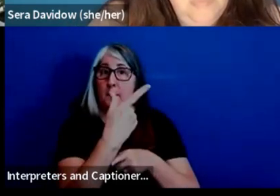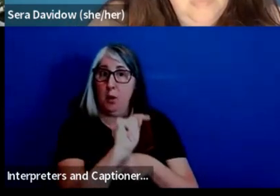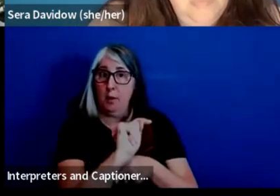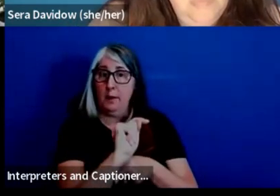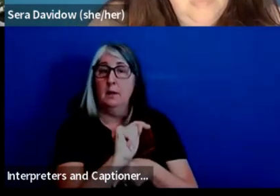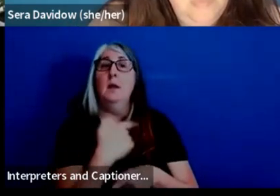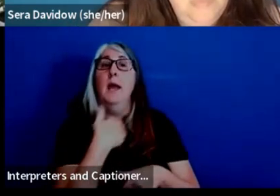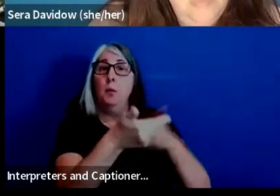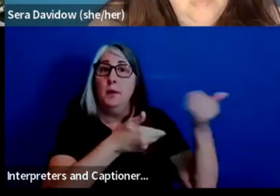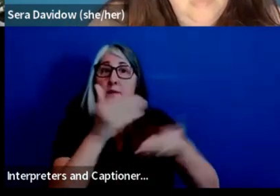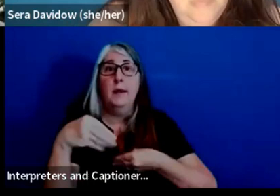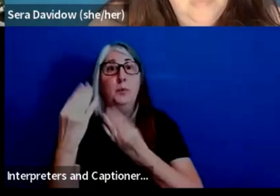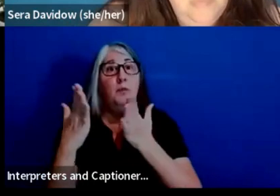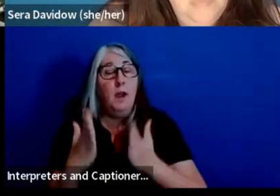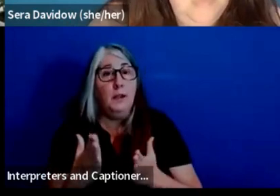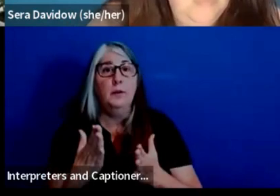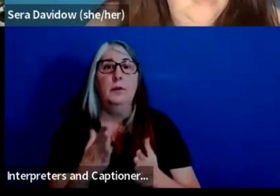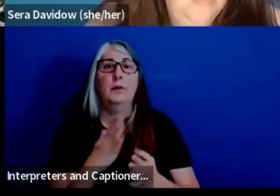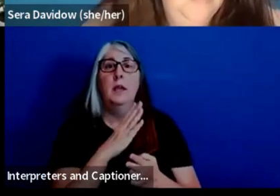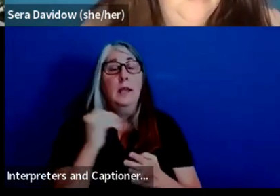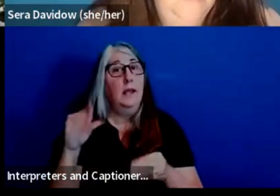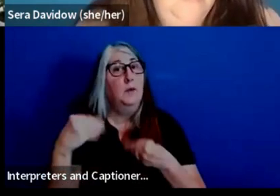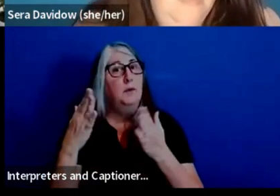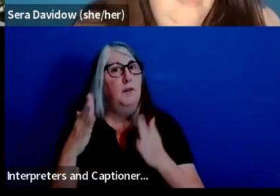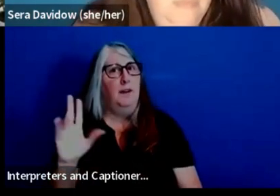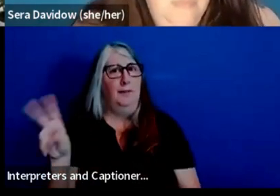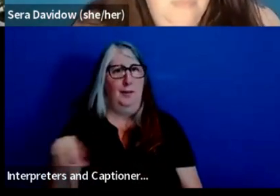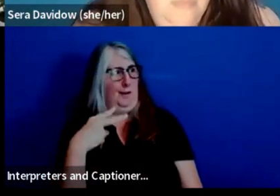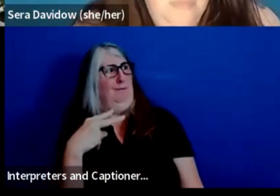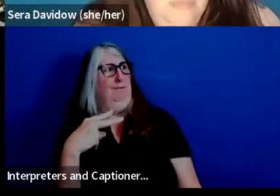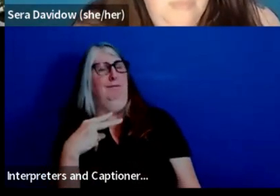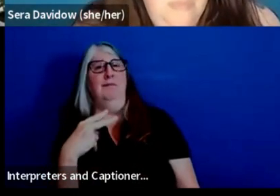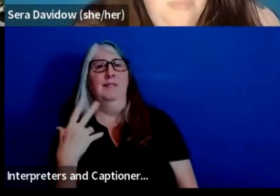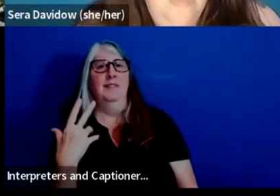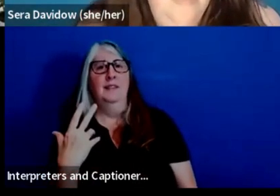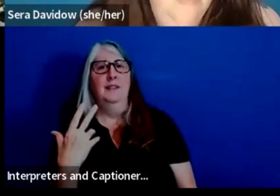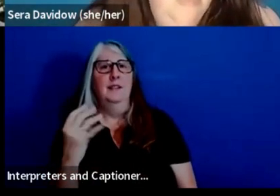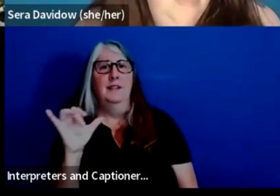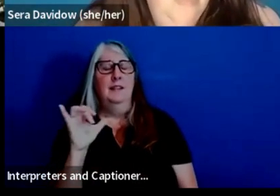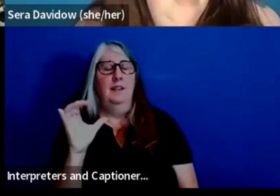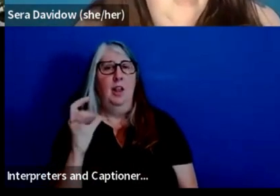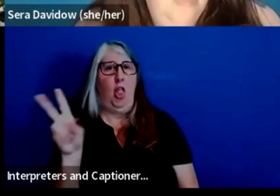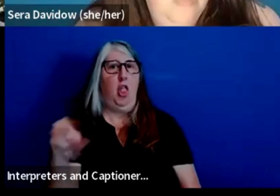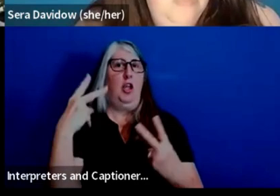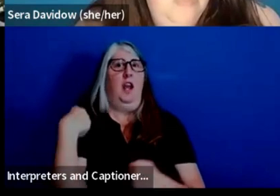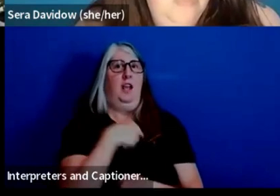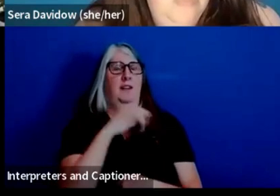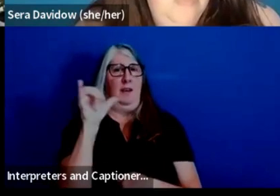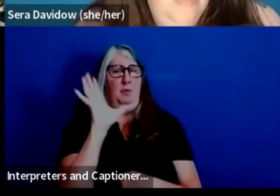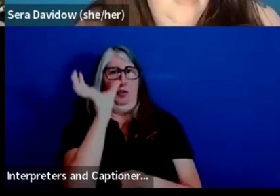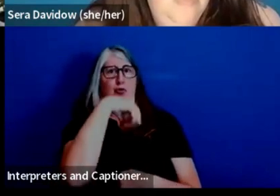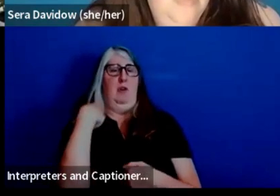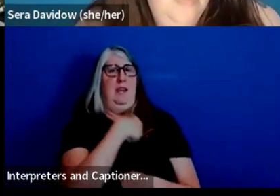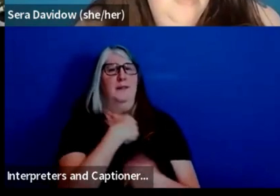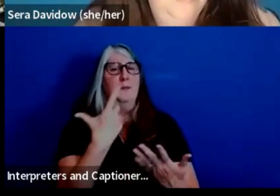invited providers to it. And again, the providers looked at us like we had two or three heads, because this wasn't how things